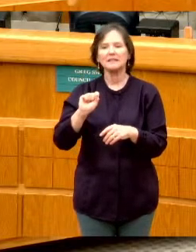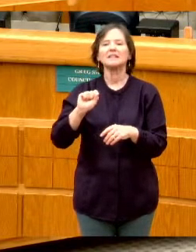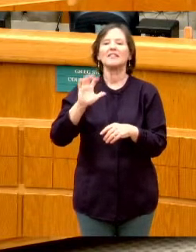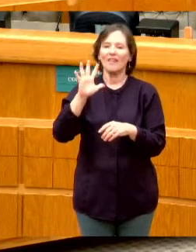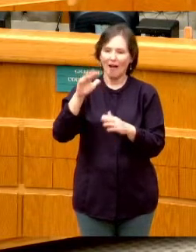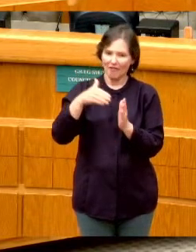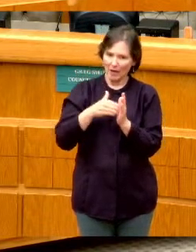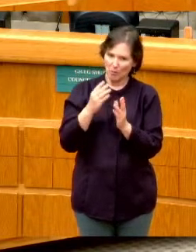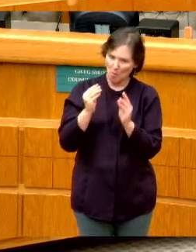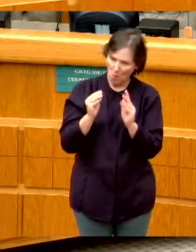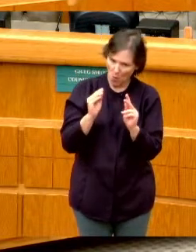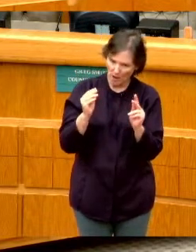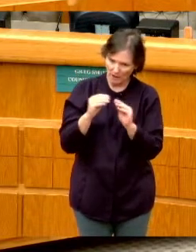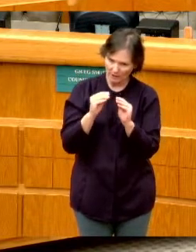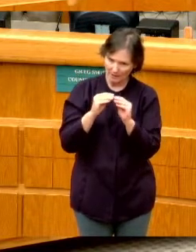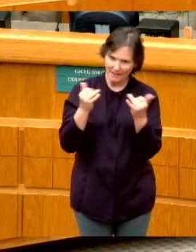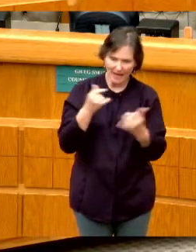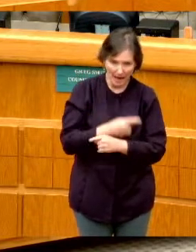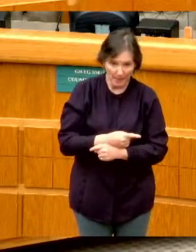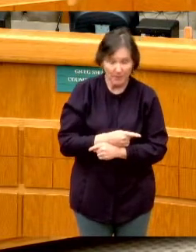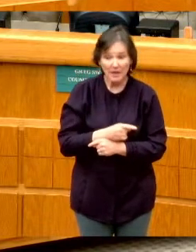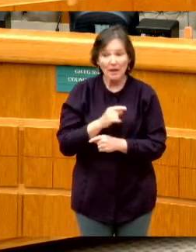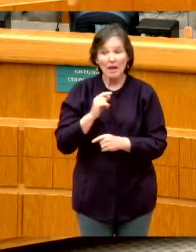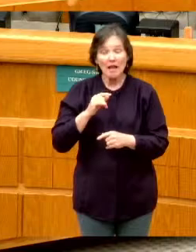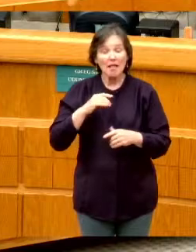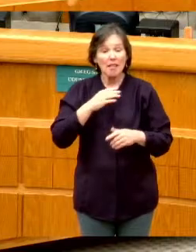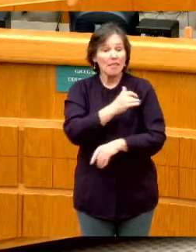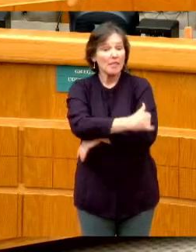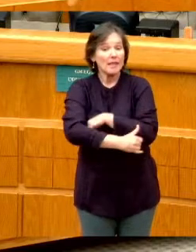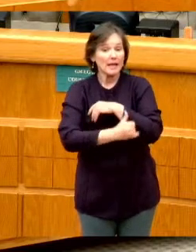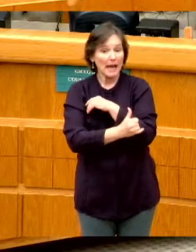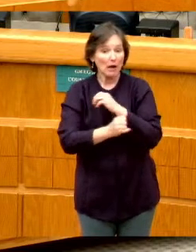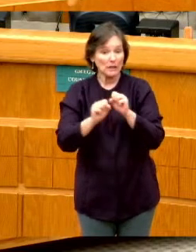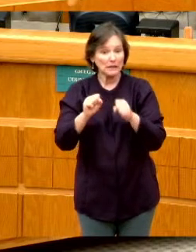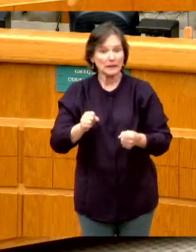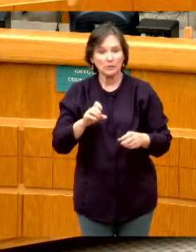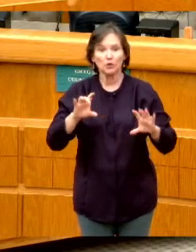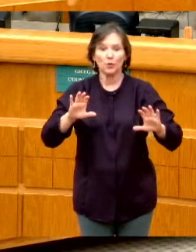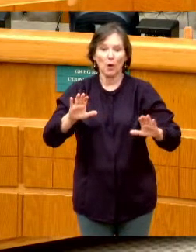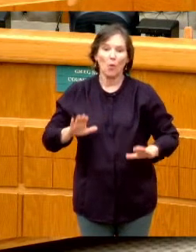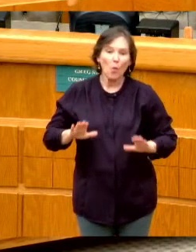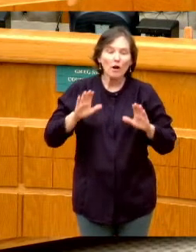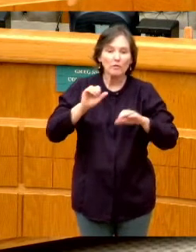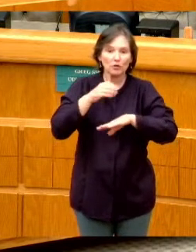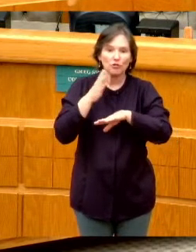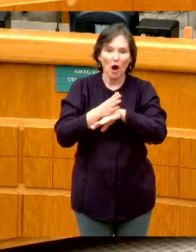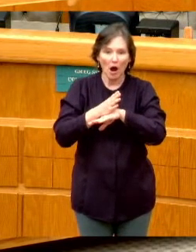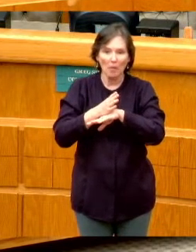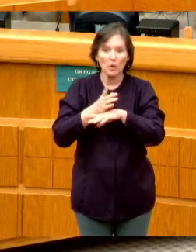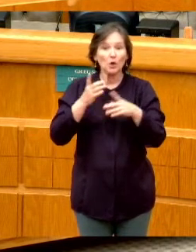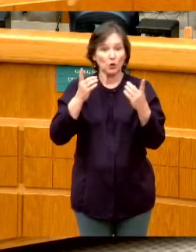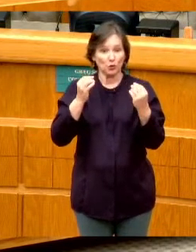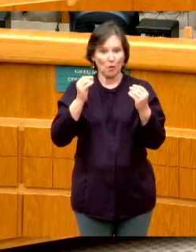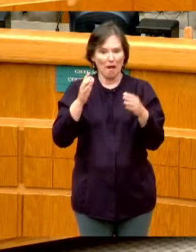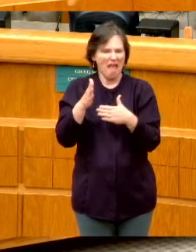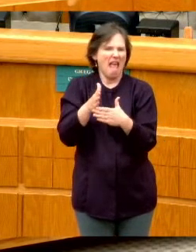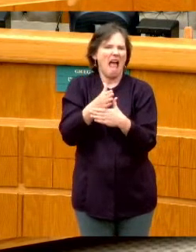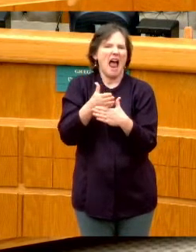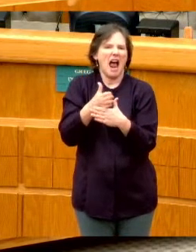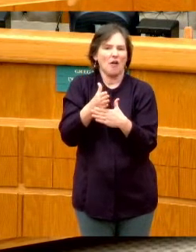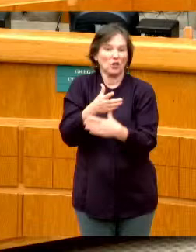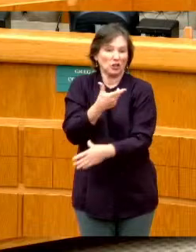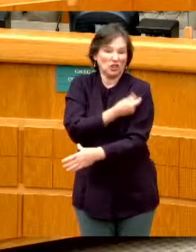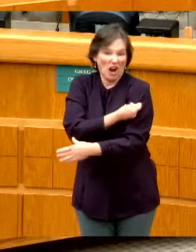amazing job and vaccinating on average about 555 people per hour. And we're